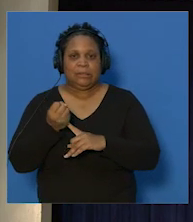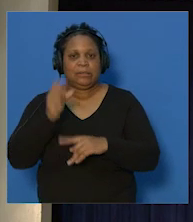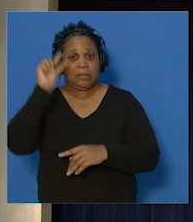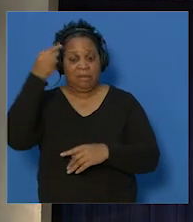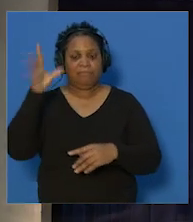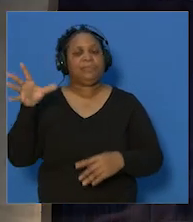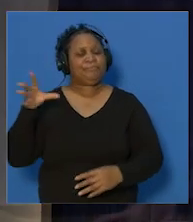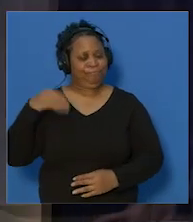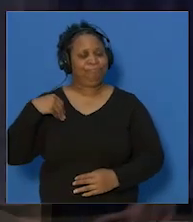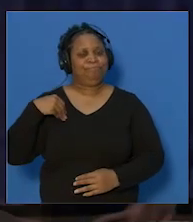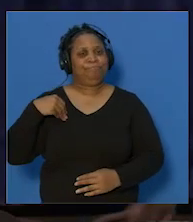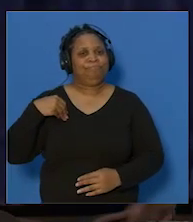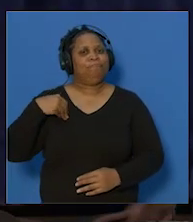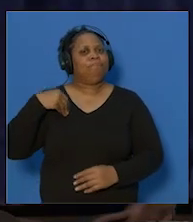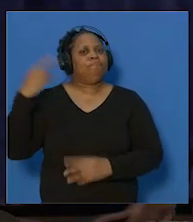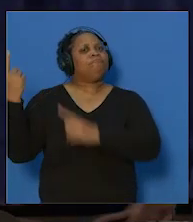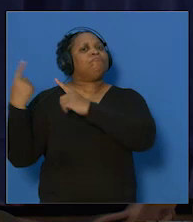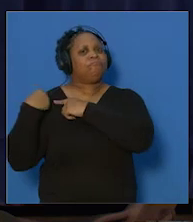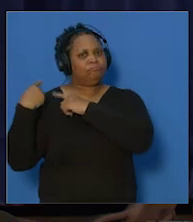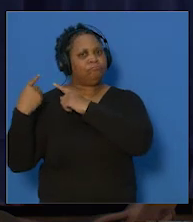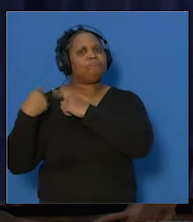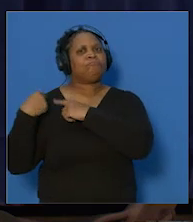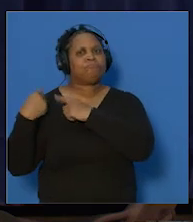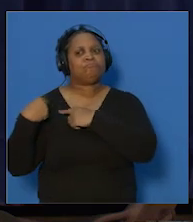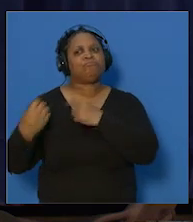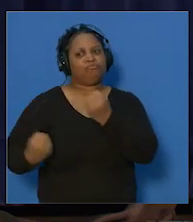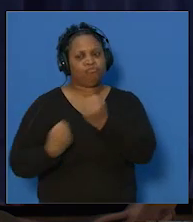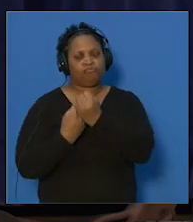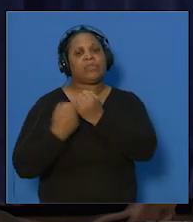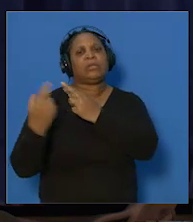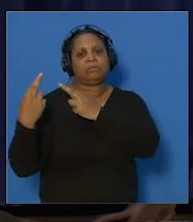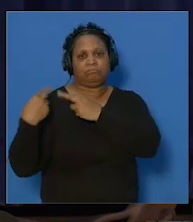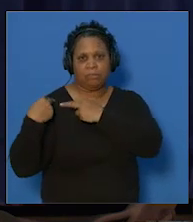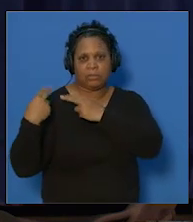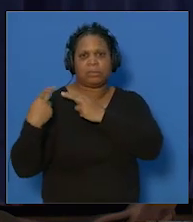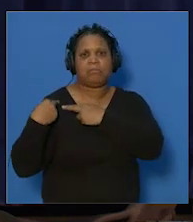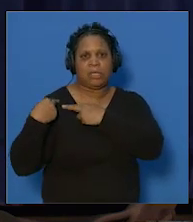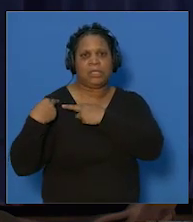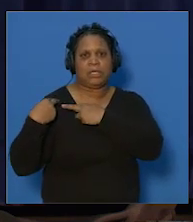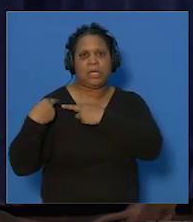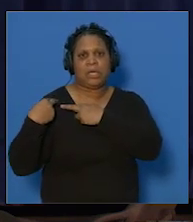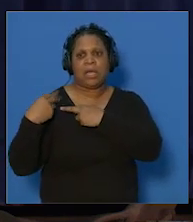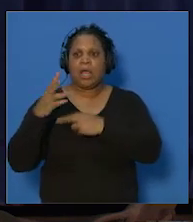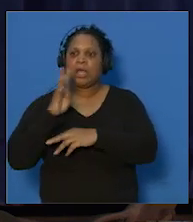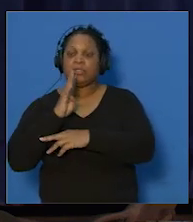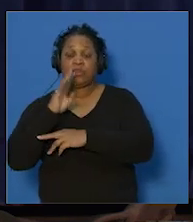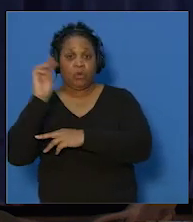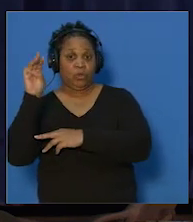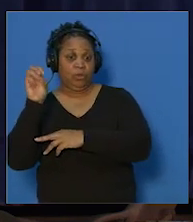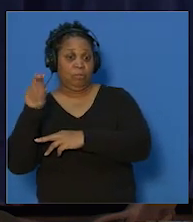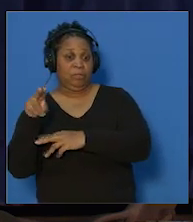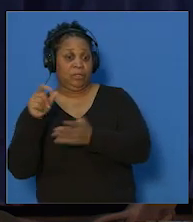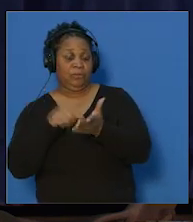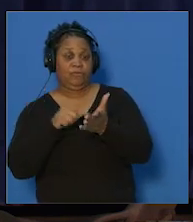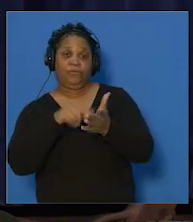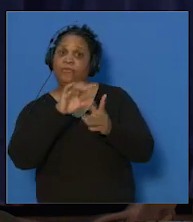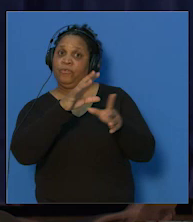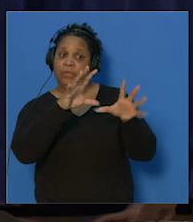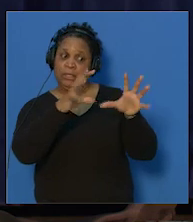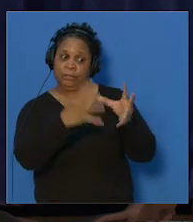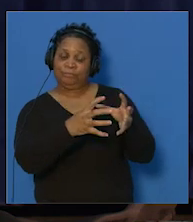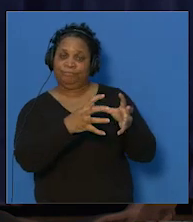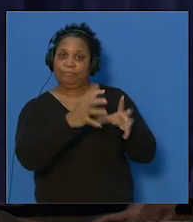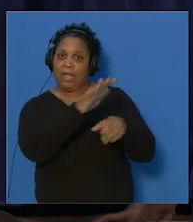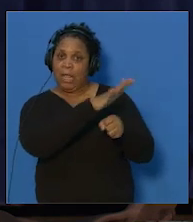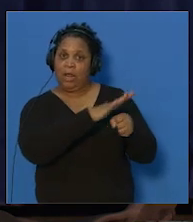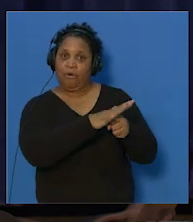that it has a responsibility, and we will stand up for that responsibility. I've spoken with the minister responsible for this element, and that is the Attorney General,